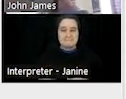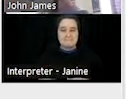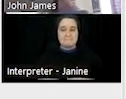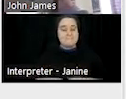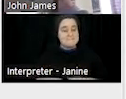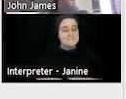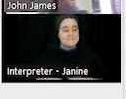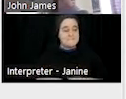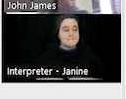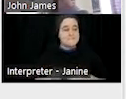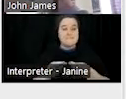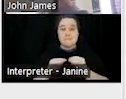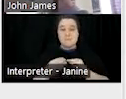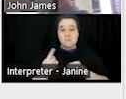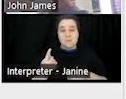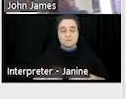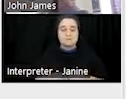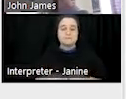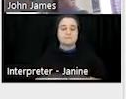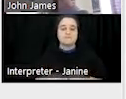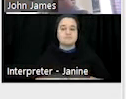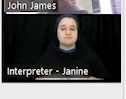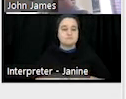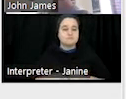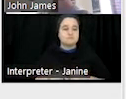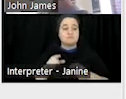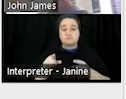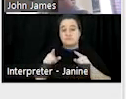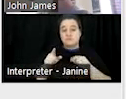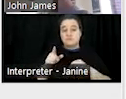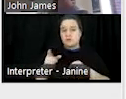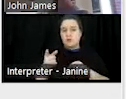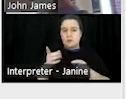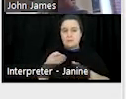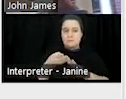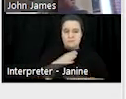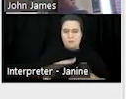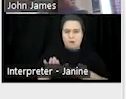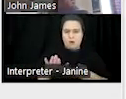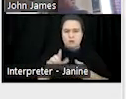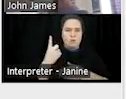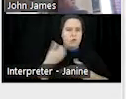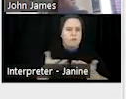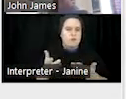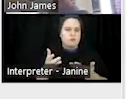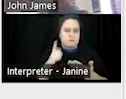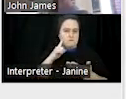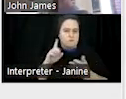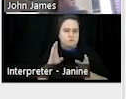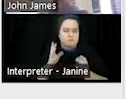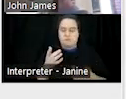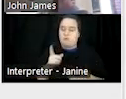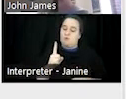Question number one, what is one thing you did to prepare for college? And I think I'll start